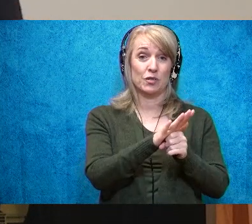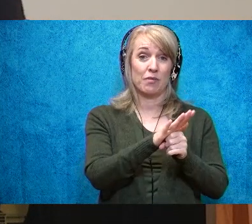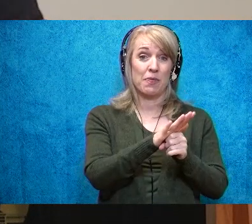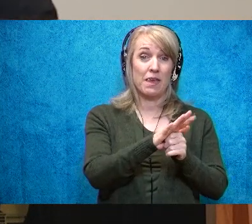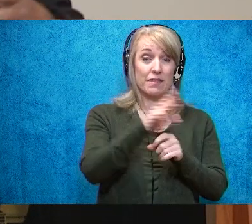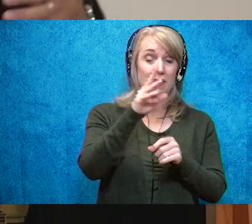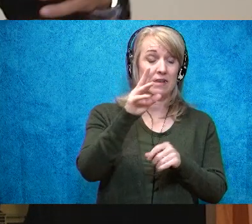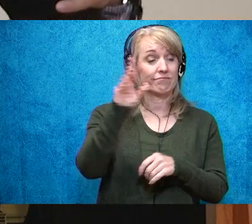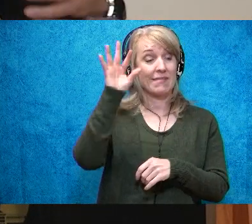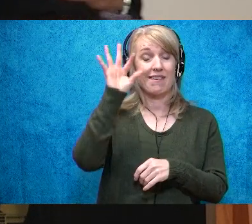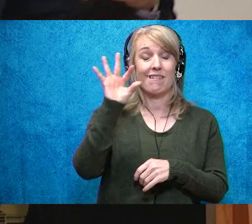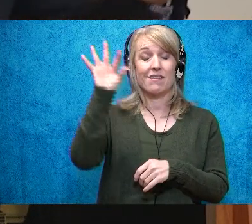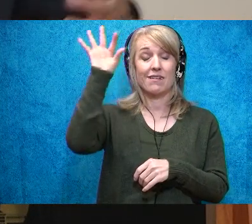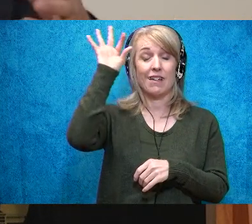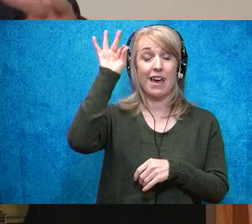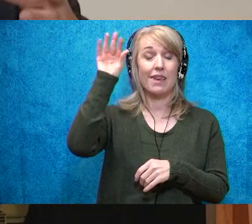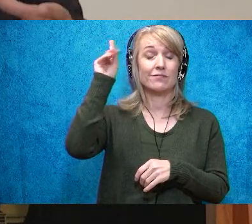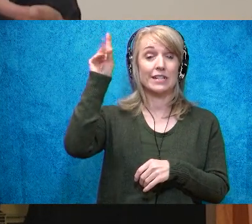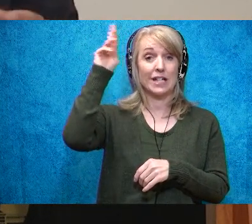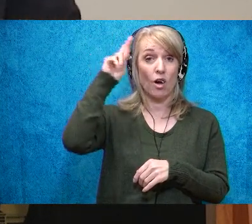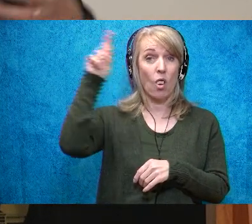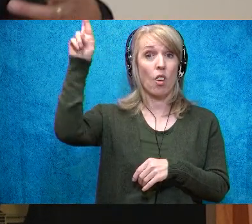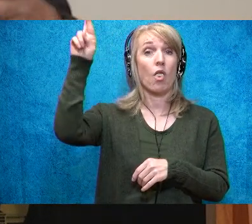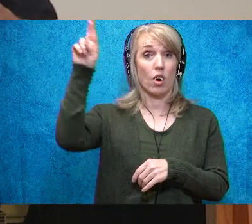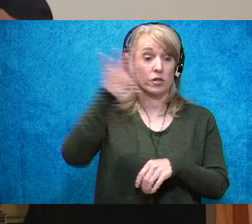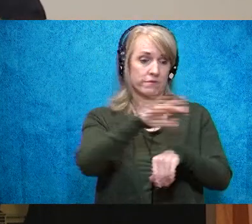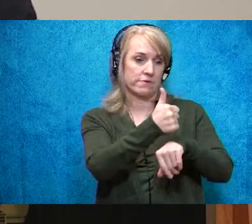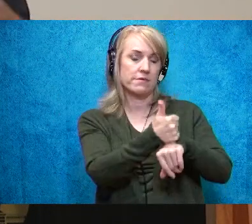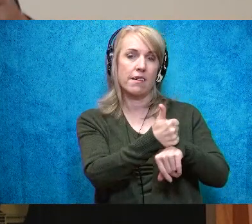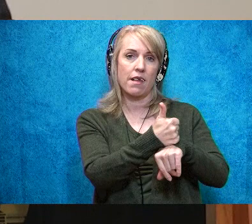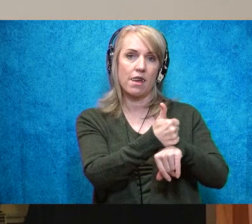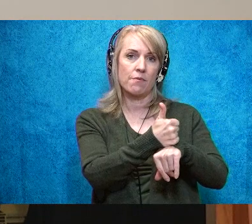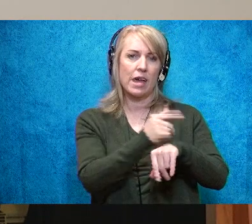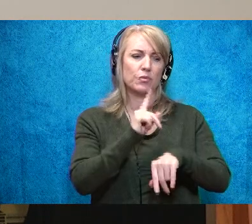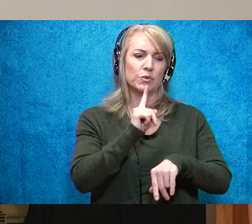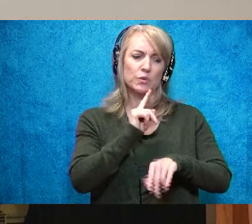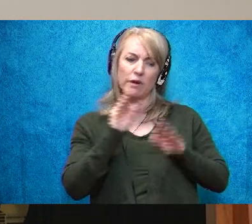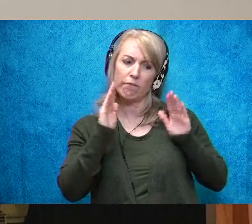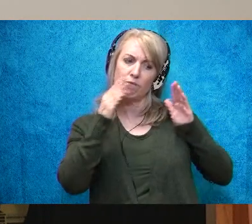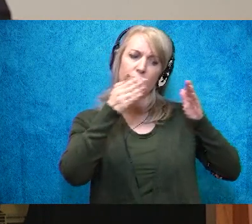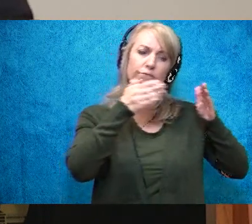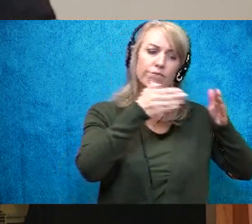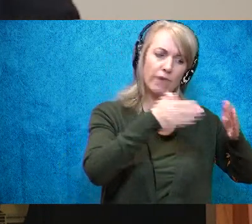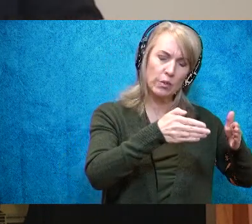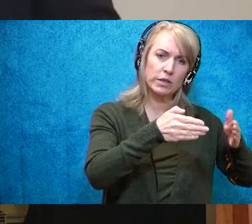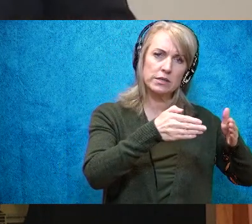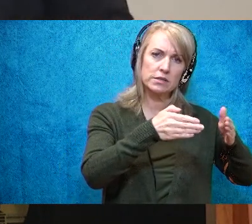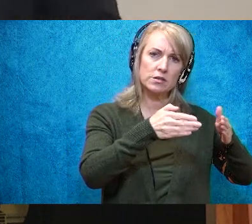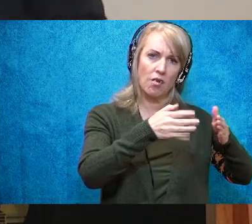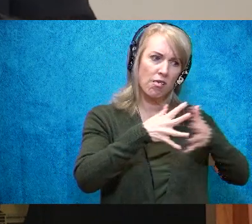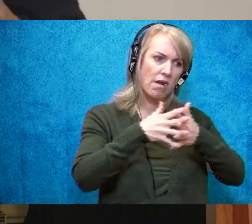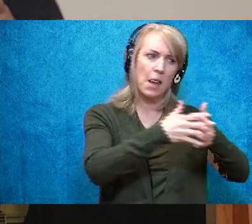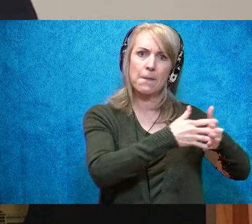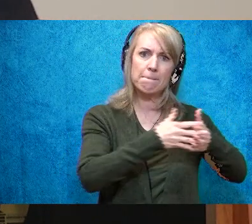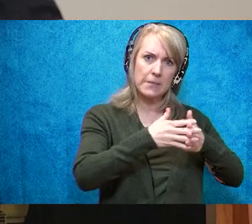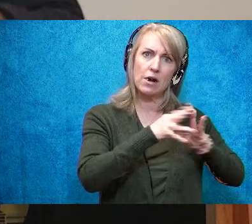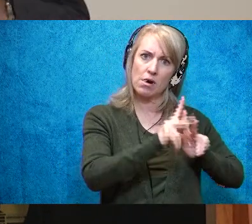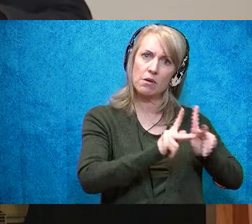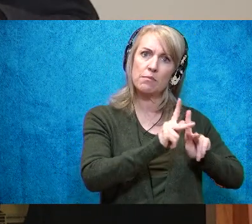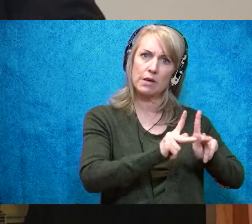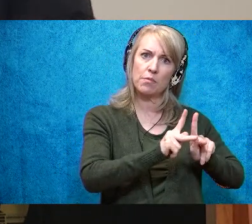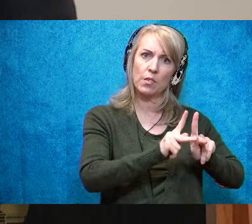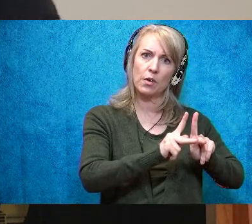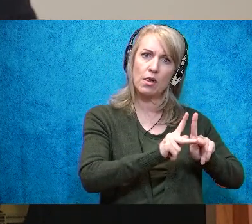producing, and we're really focused on that. We're turned inward, we're turned to ourselves. So this lesson is going to be all about how the